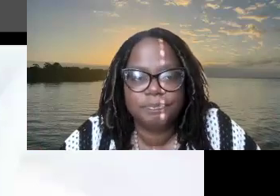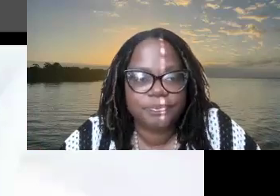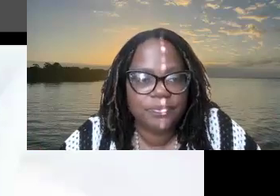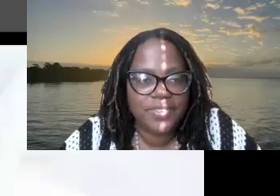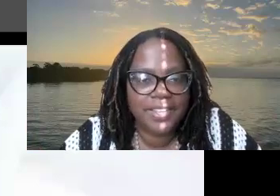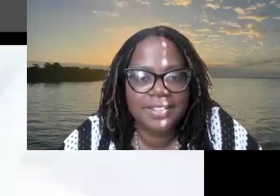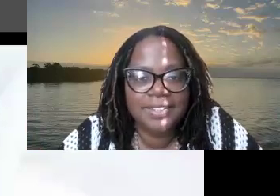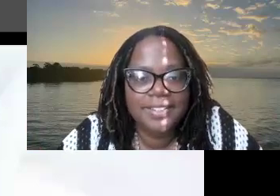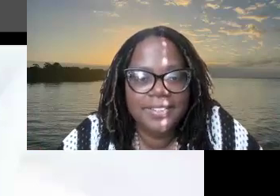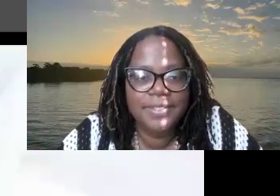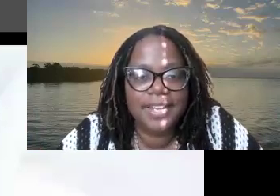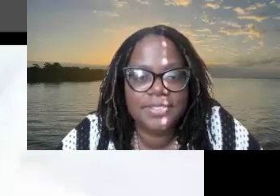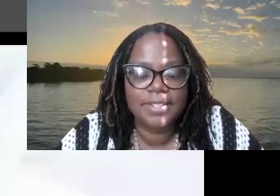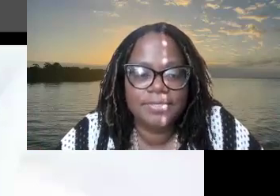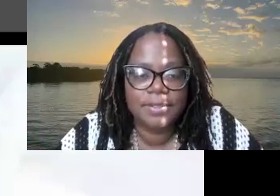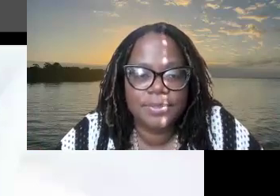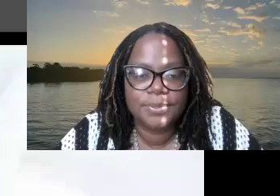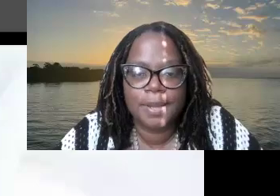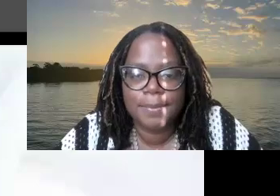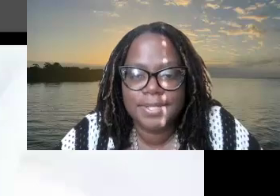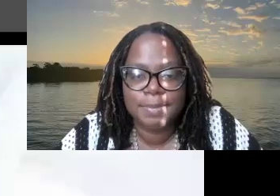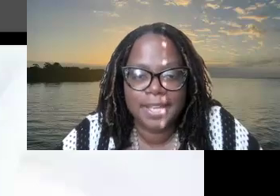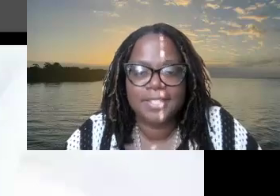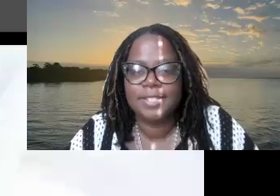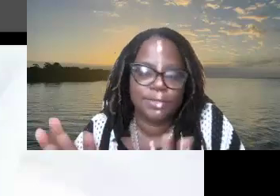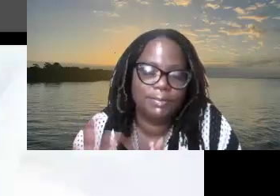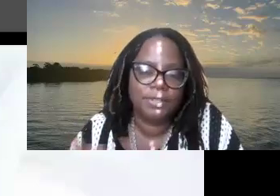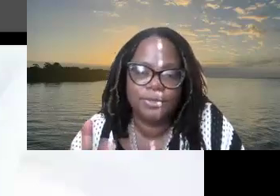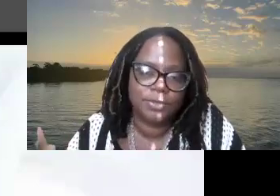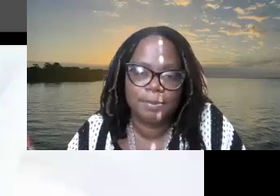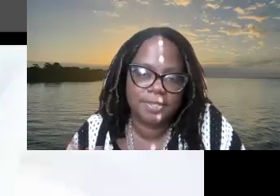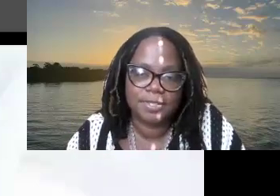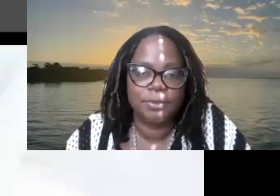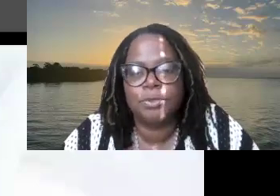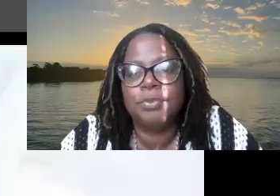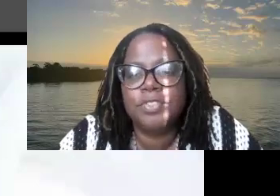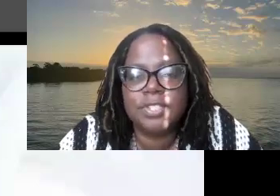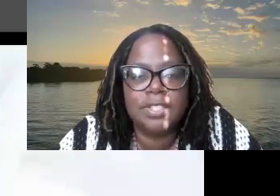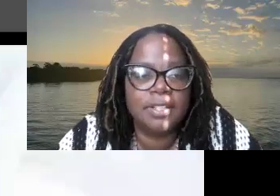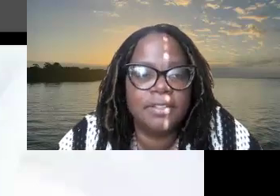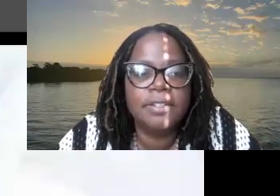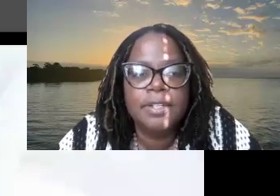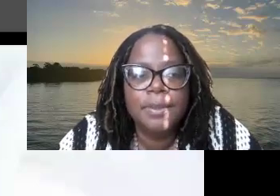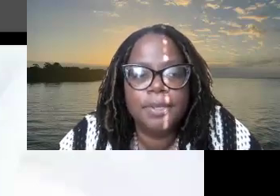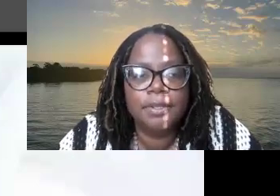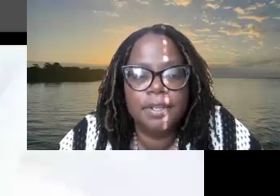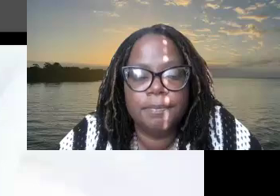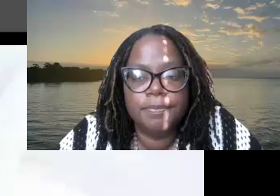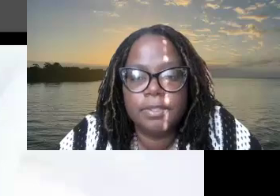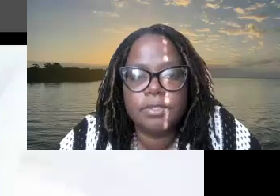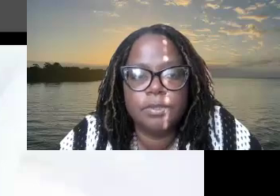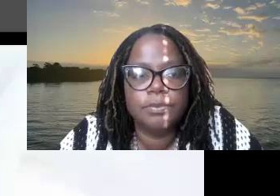are? And we actually left out cultural competence by accident. So you can put cultural competence and cultural proficiency together.